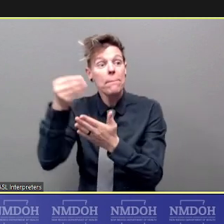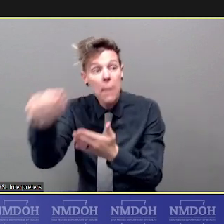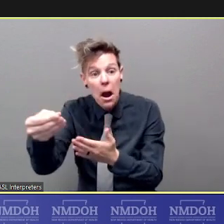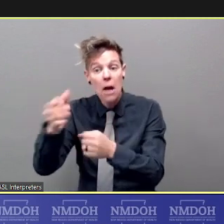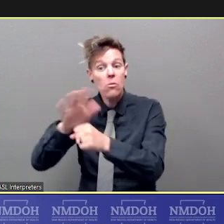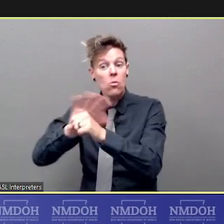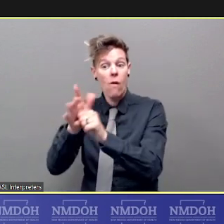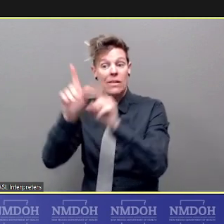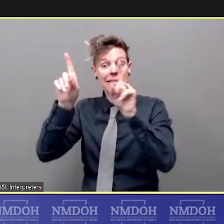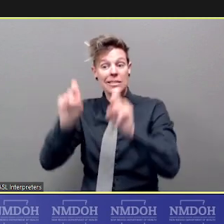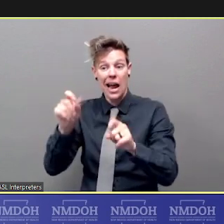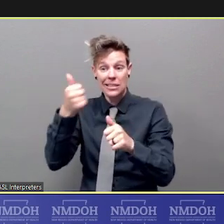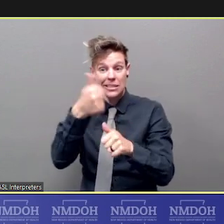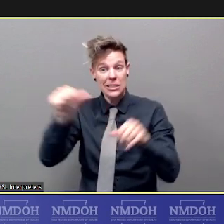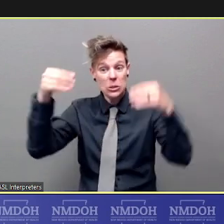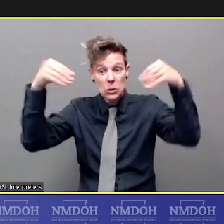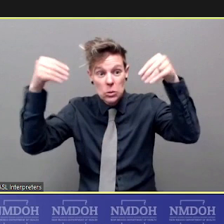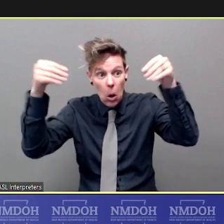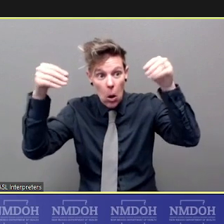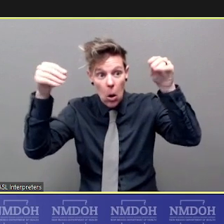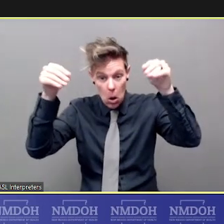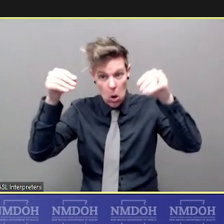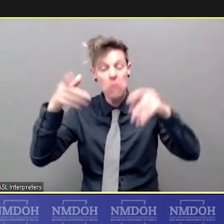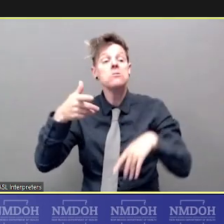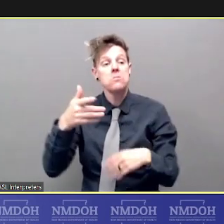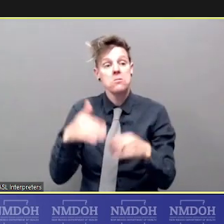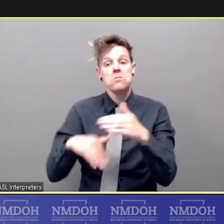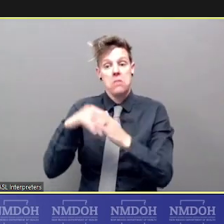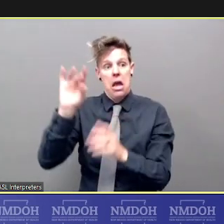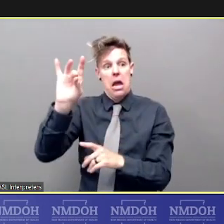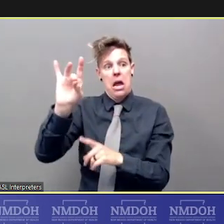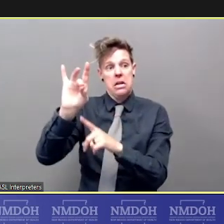8 tests a month. And so just encouraging